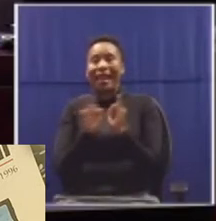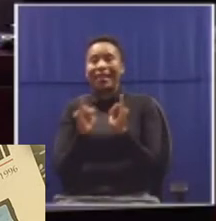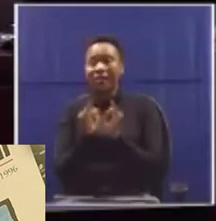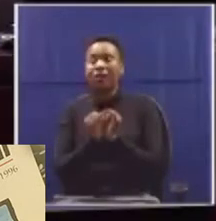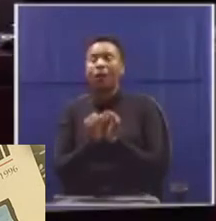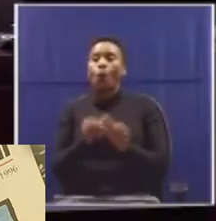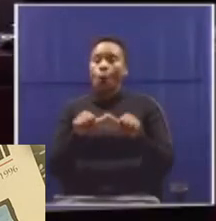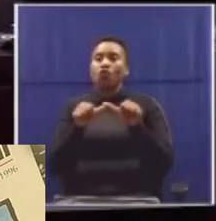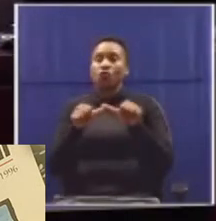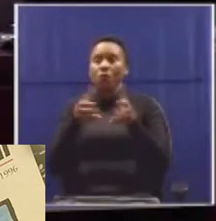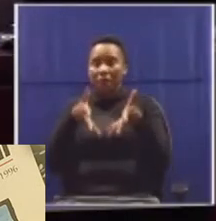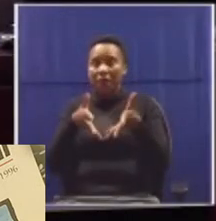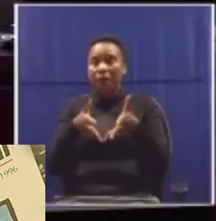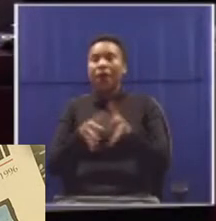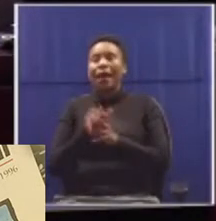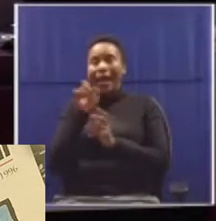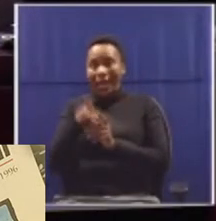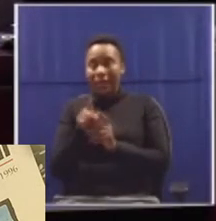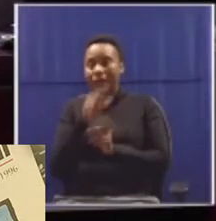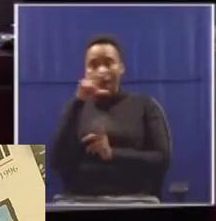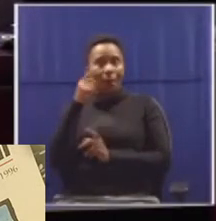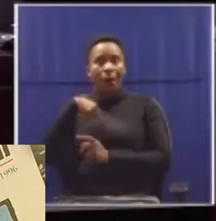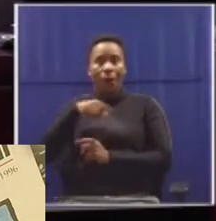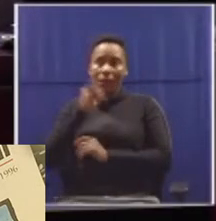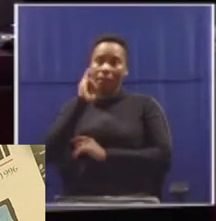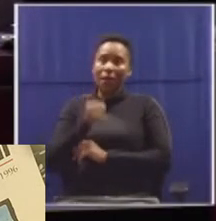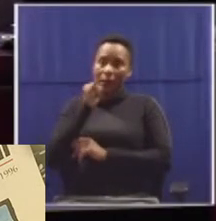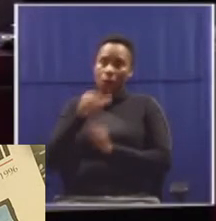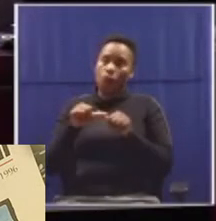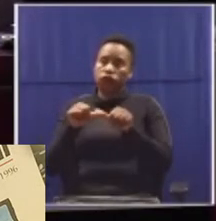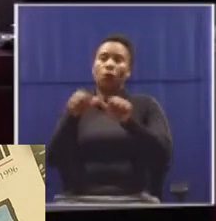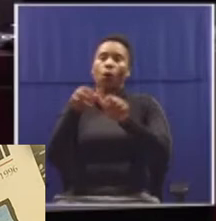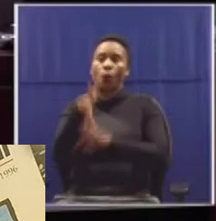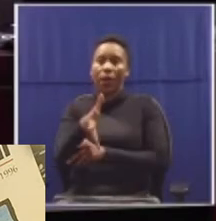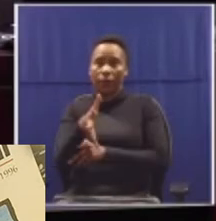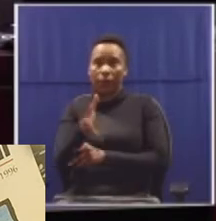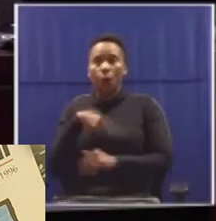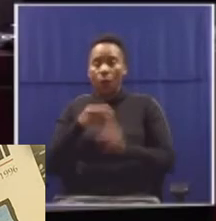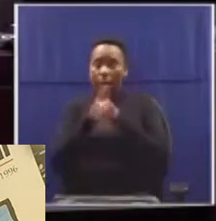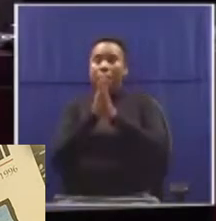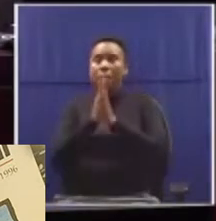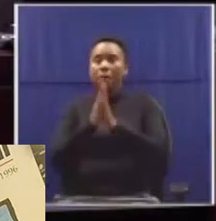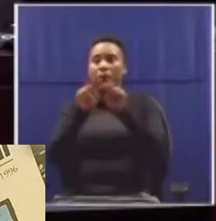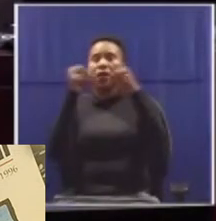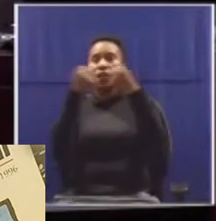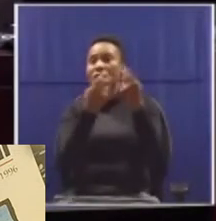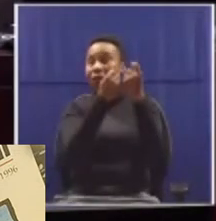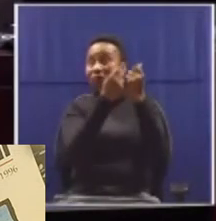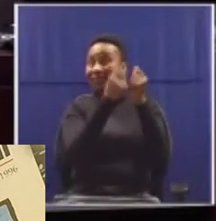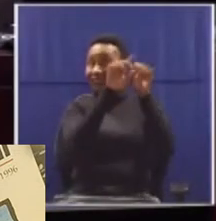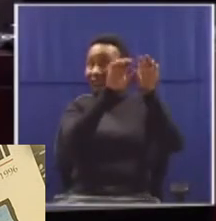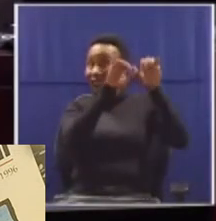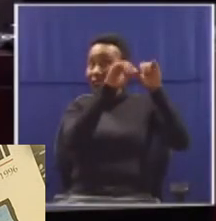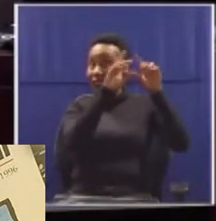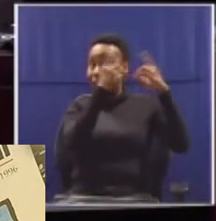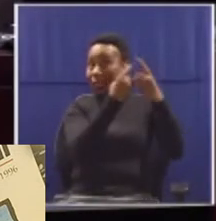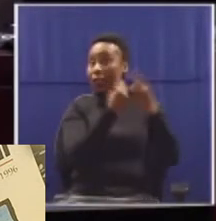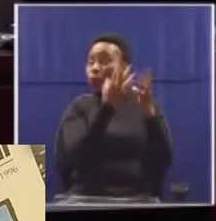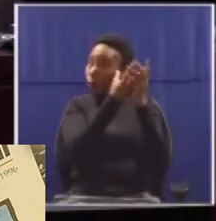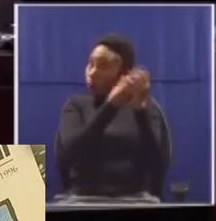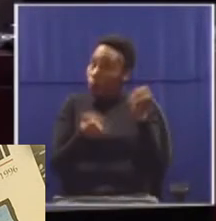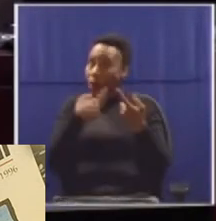and our reputation will become irredeemable we employ National treasury to get us off the gray list by